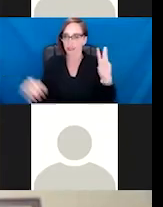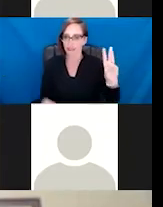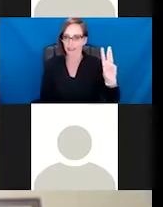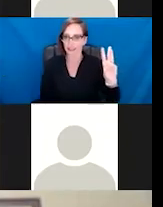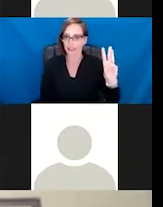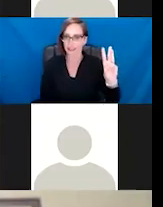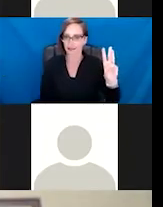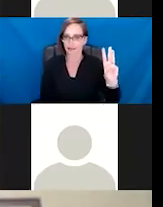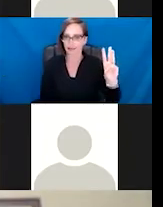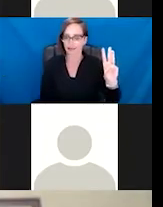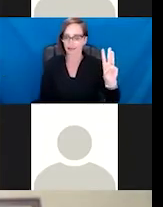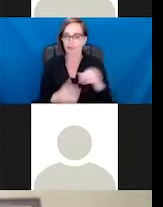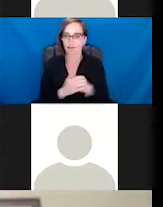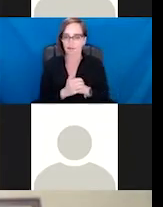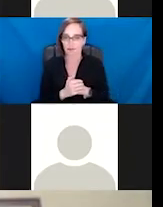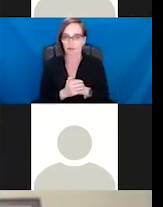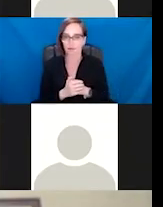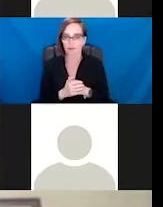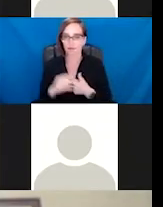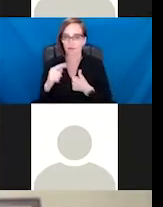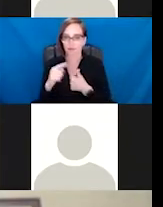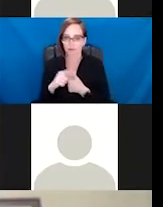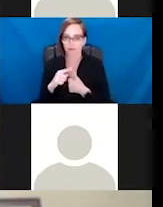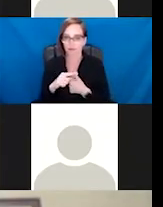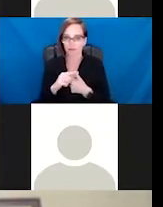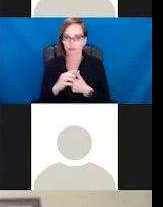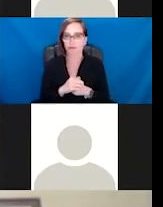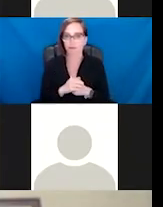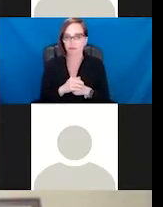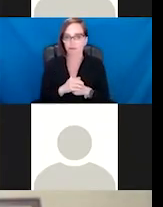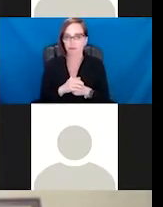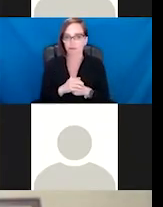really, again, principles. One,